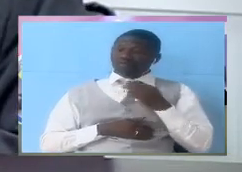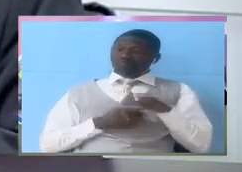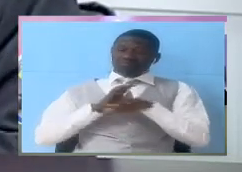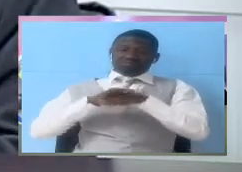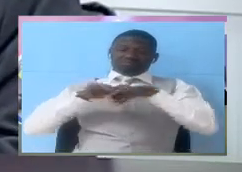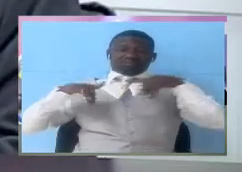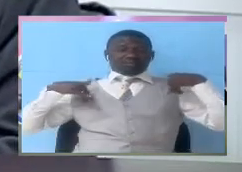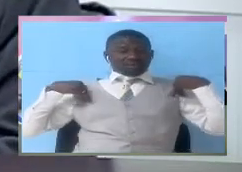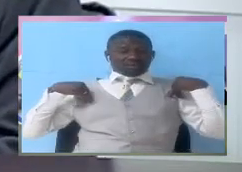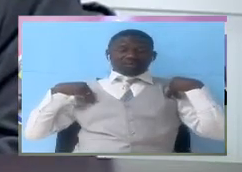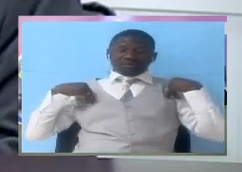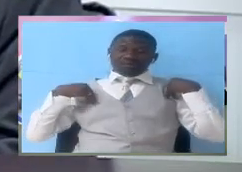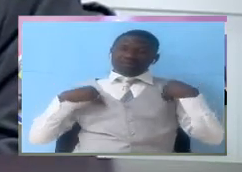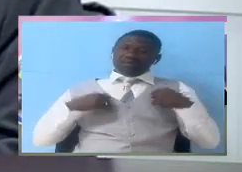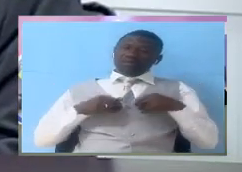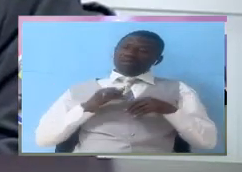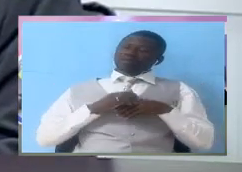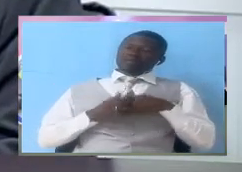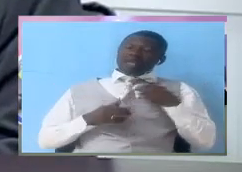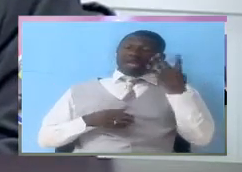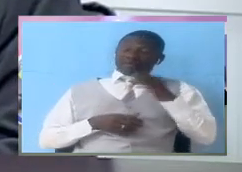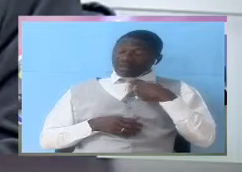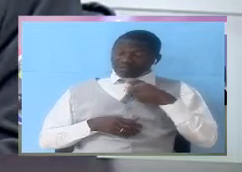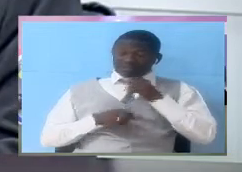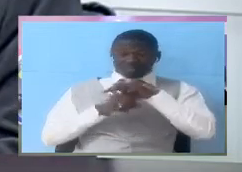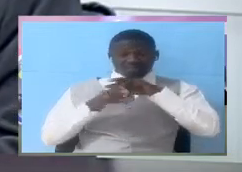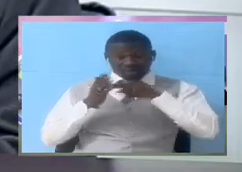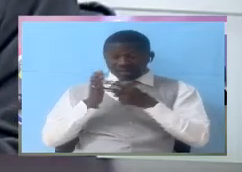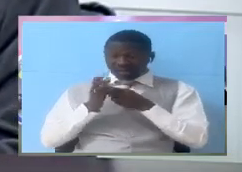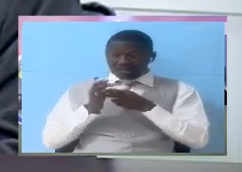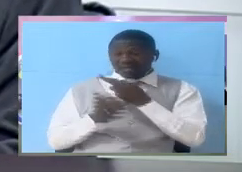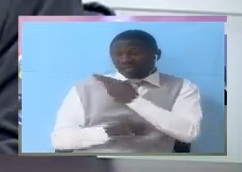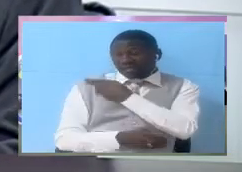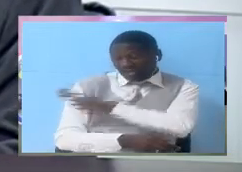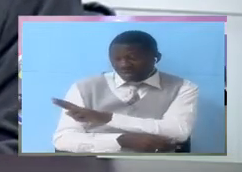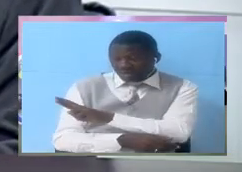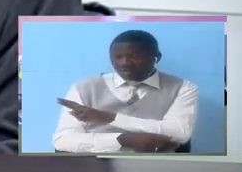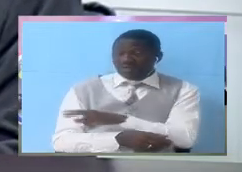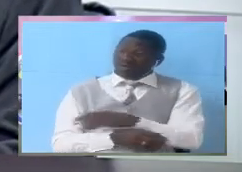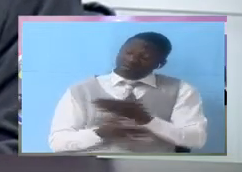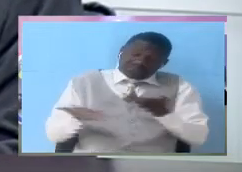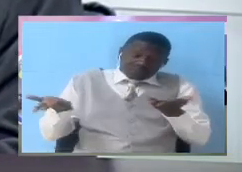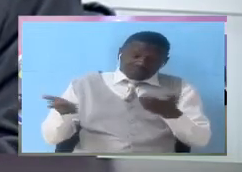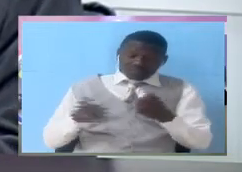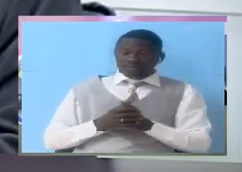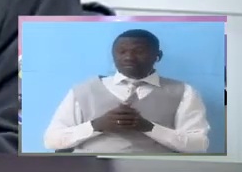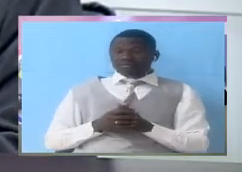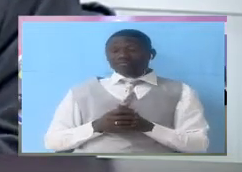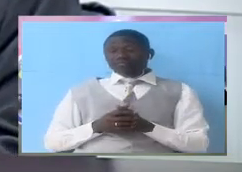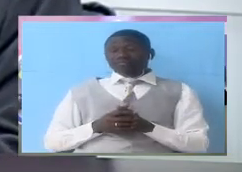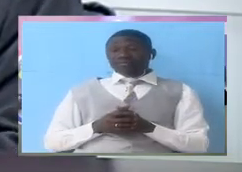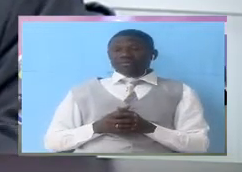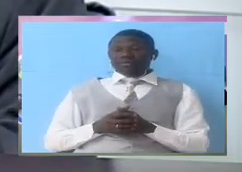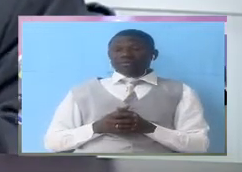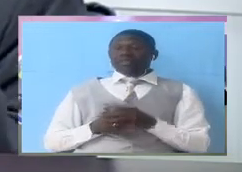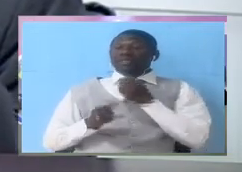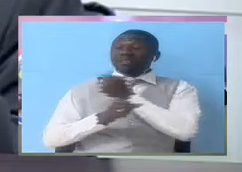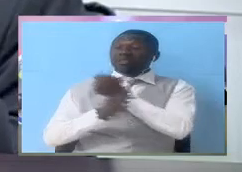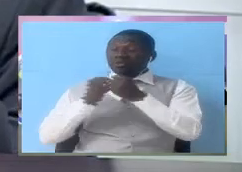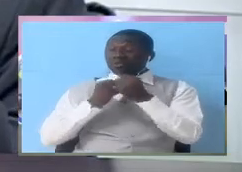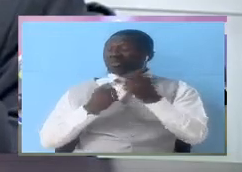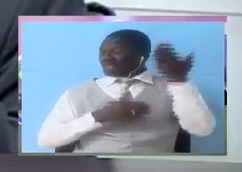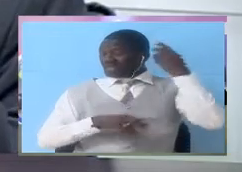means resigning, ndax lool mo min ne dama jébalé liggéey bi. Let it be so. Nan nako nek kon. The situation during